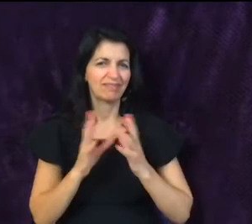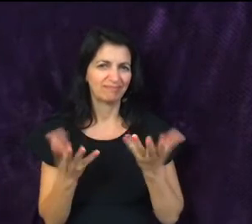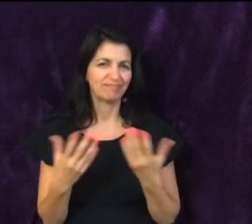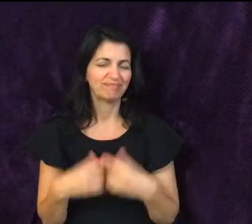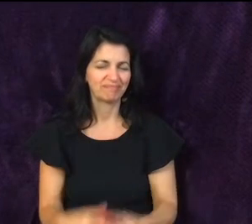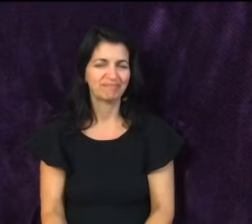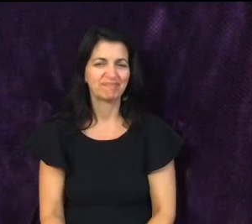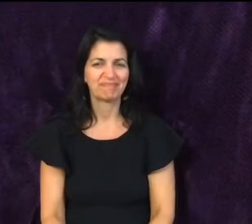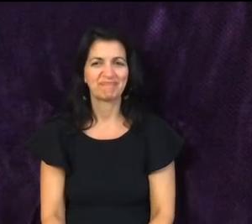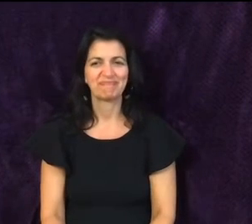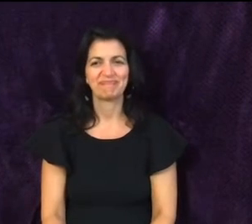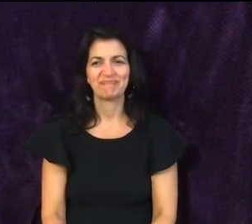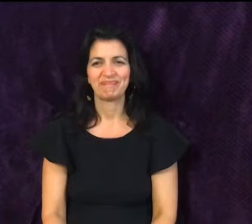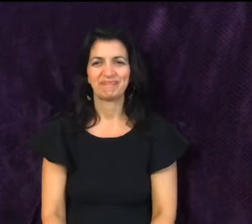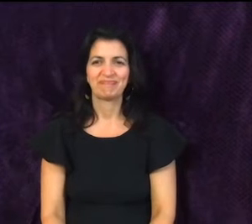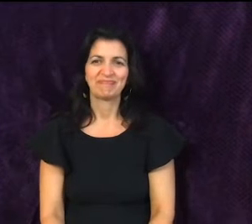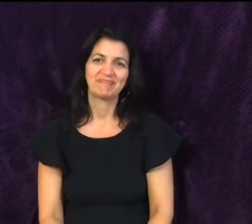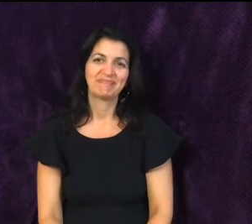2.